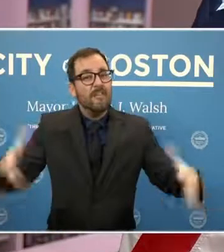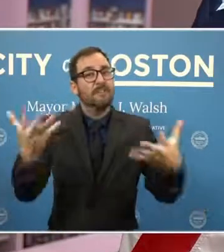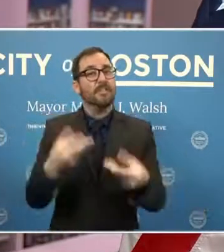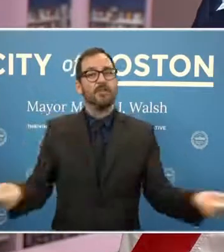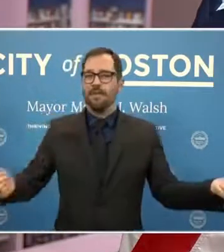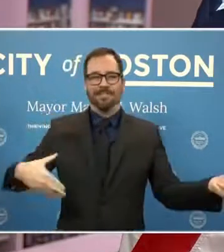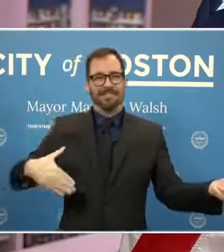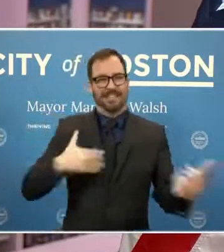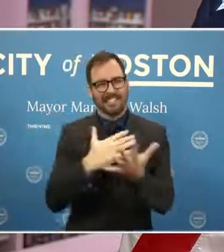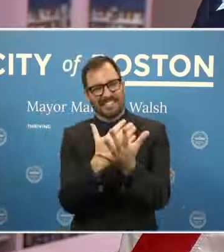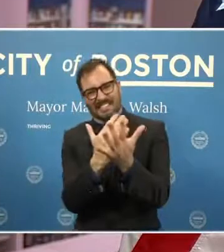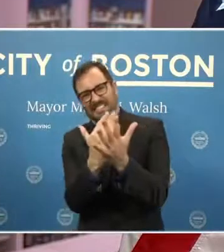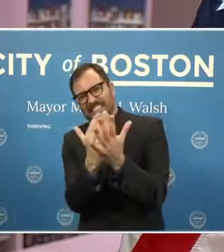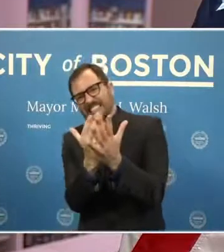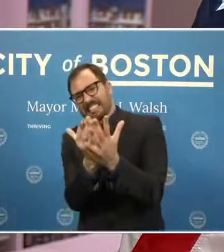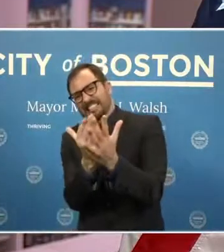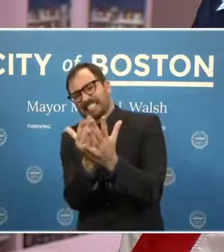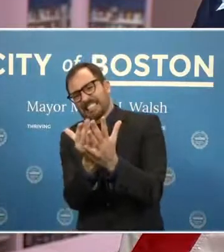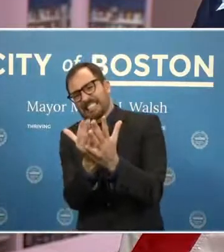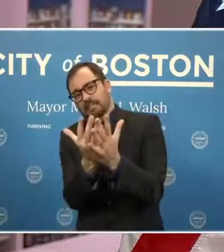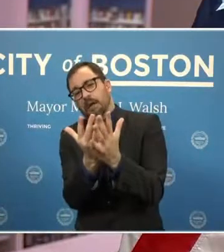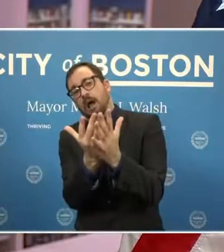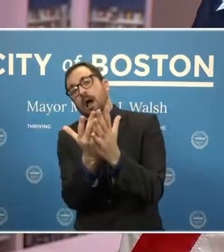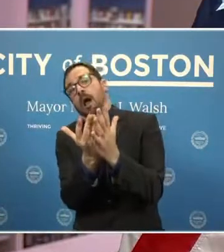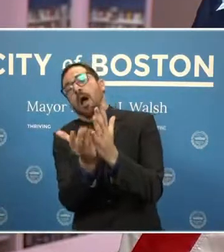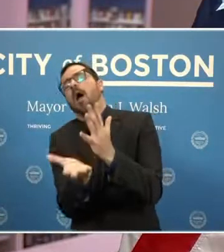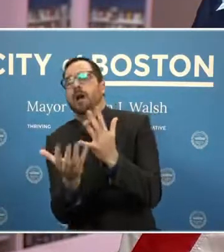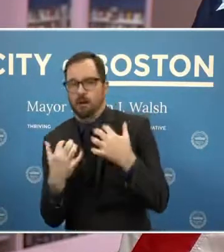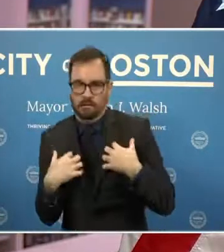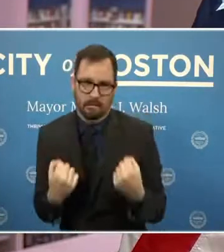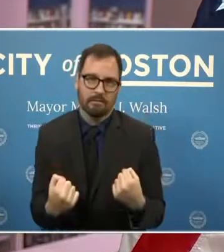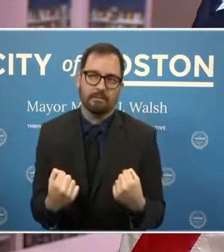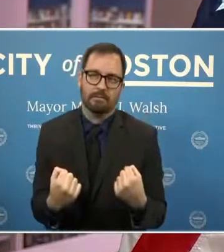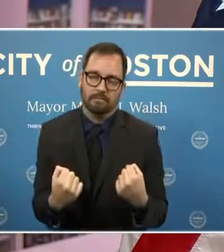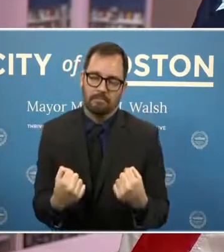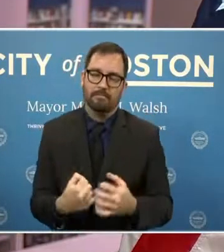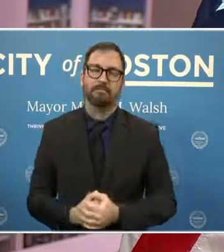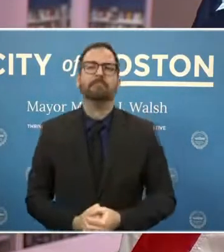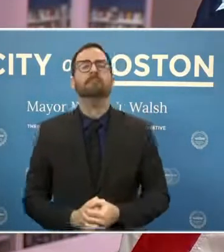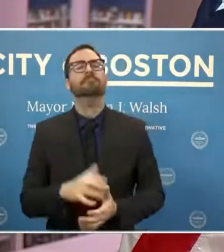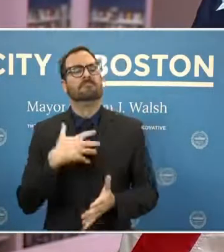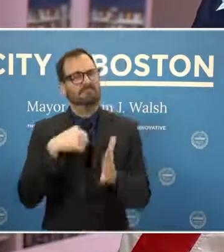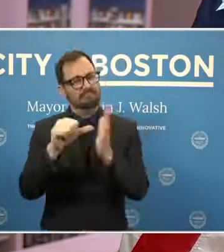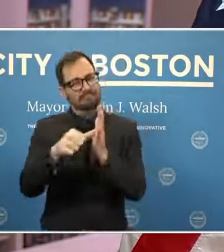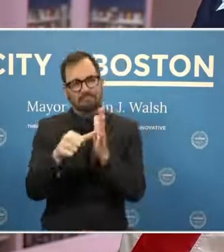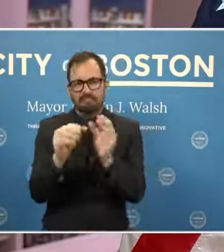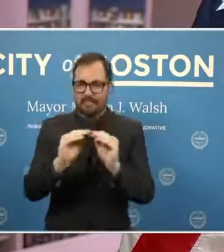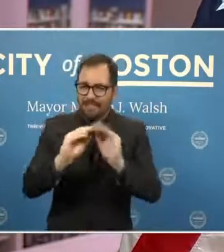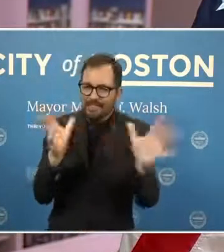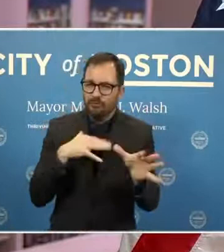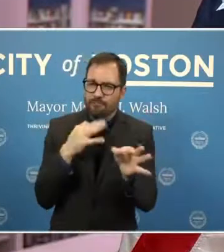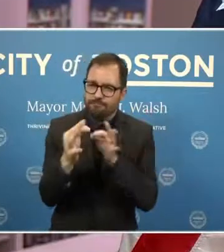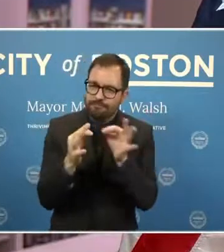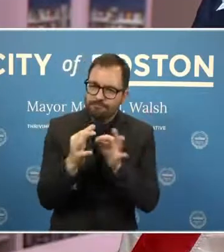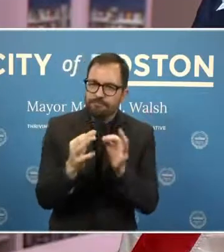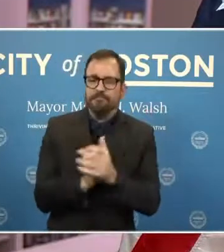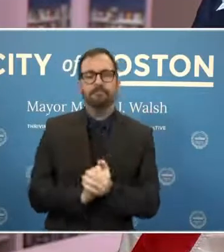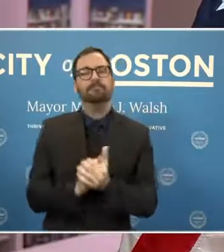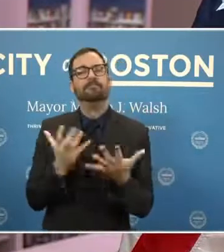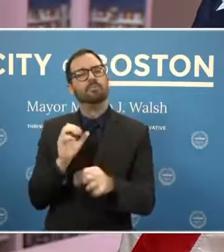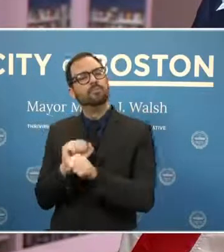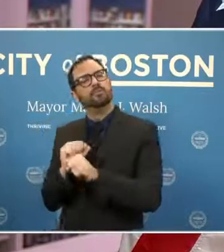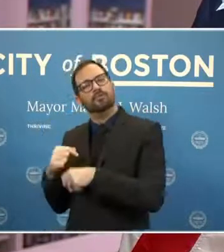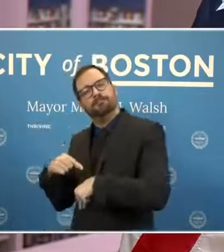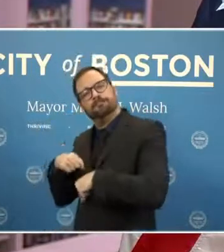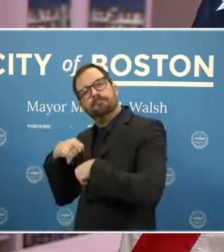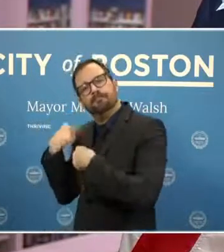going to talk about how we will sustain this work through an upcoming transition. As you may know, President-elect Joe Biden and Vice